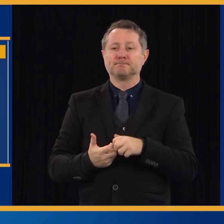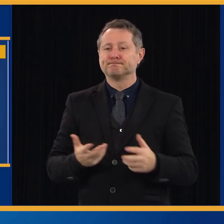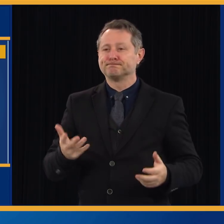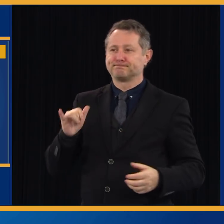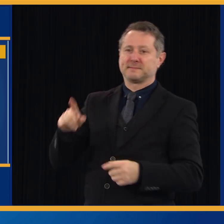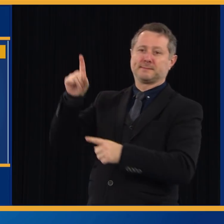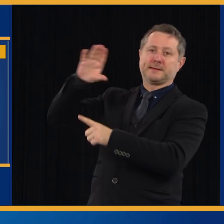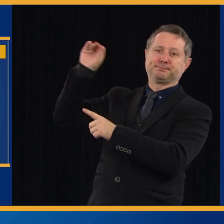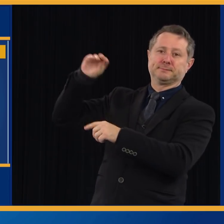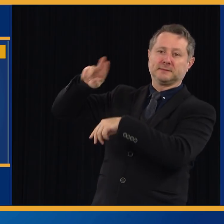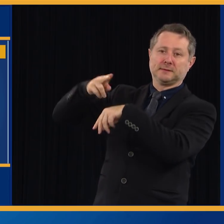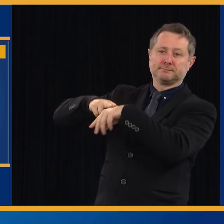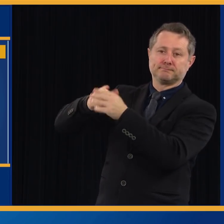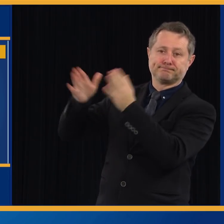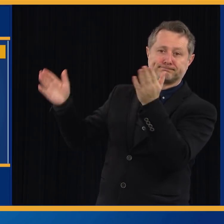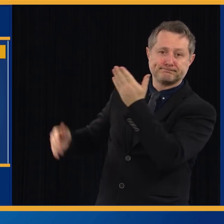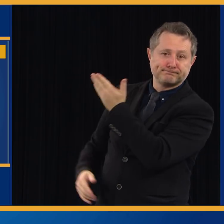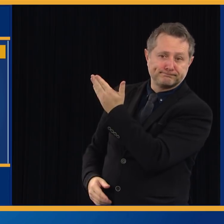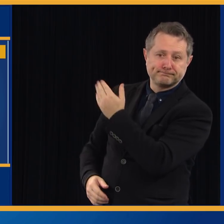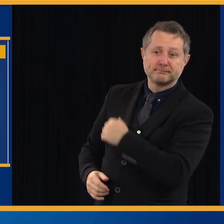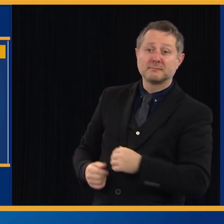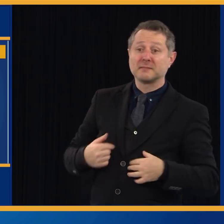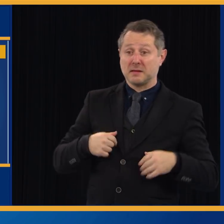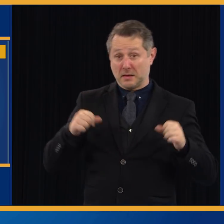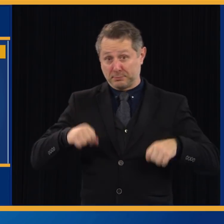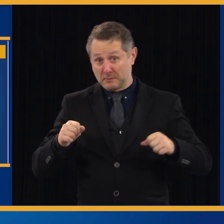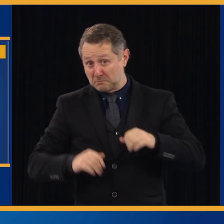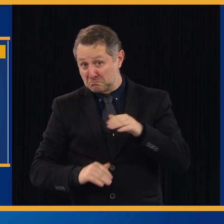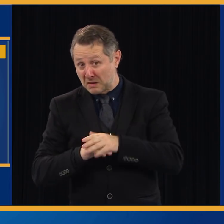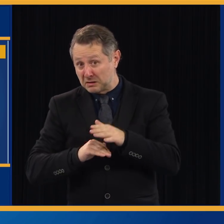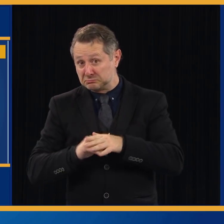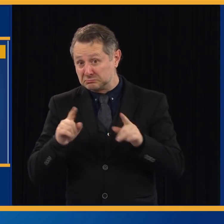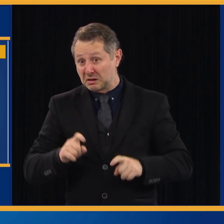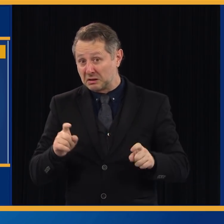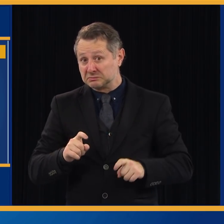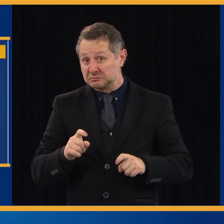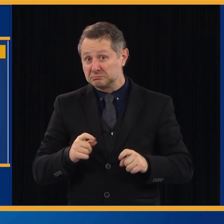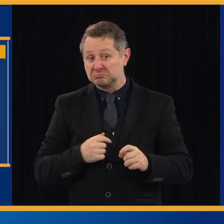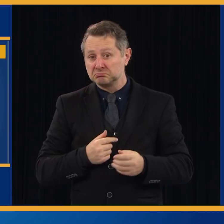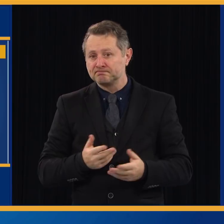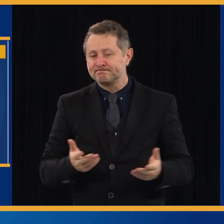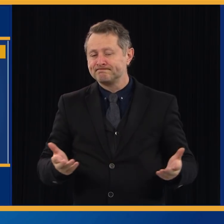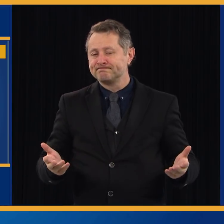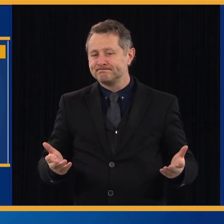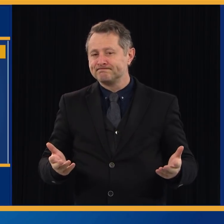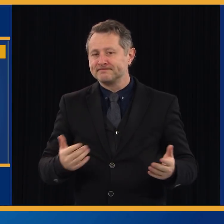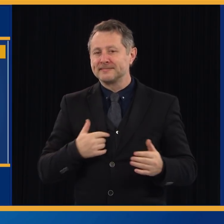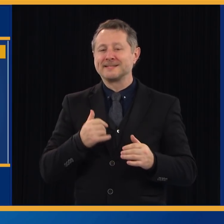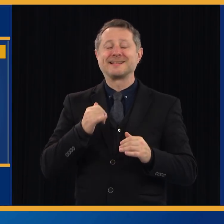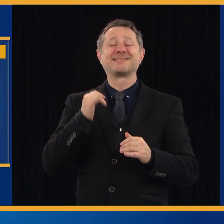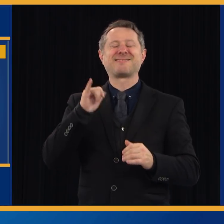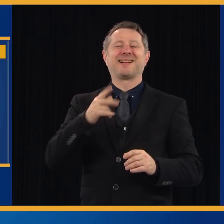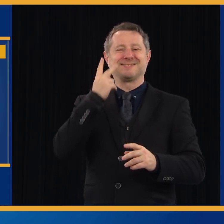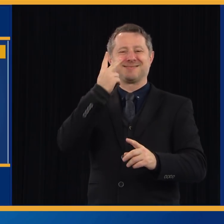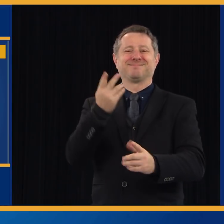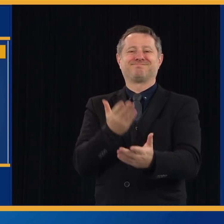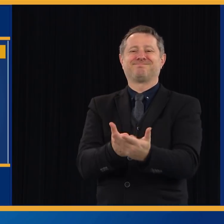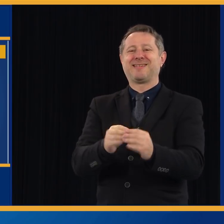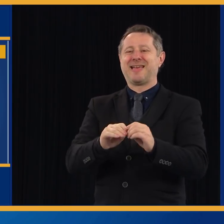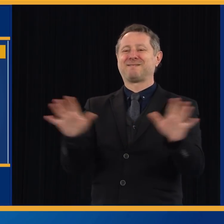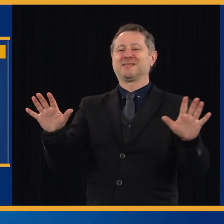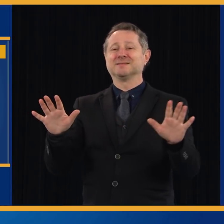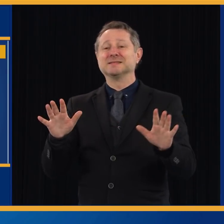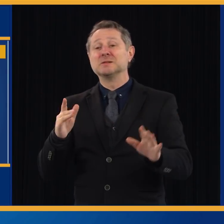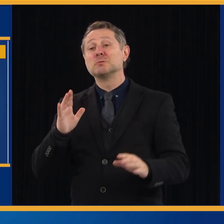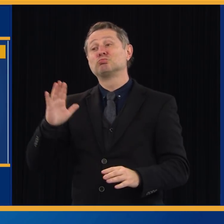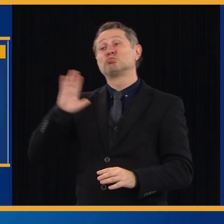testing capacity, okay? And you're asking a system that, let's say normally did 1,000 tests. You're